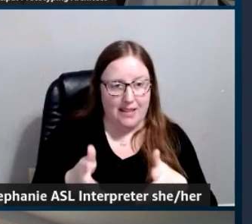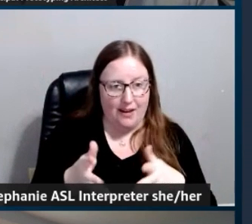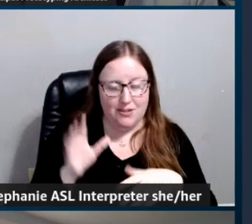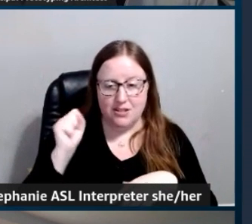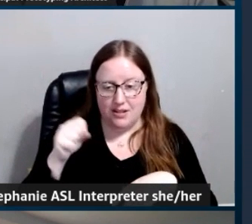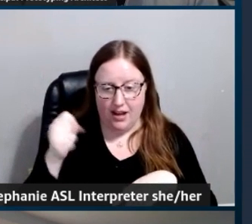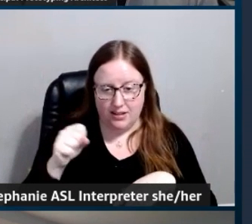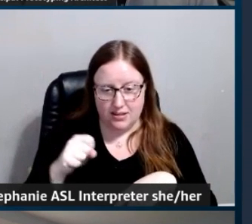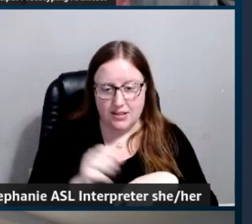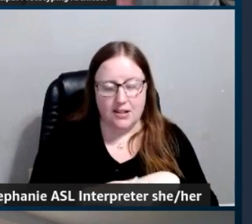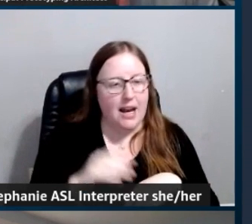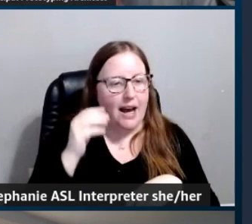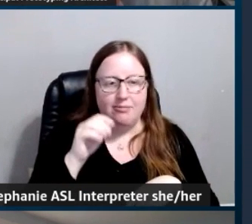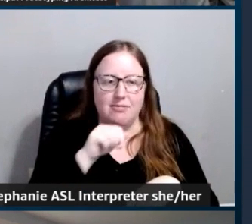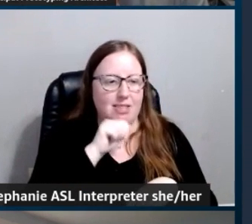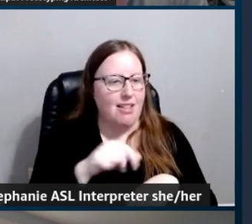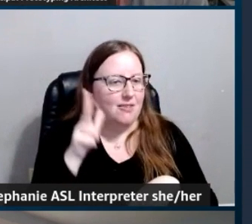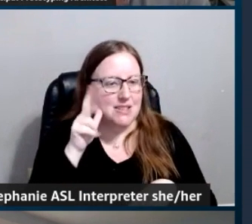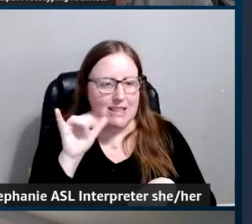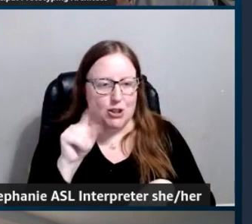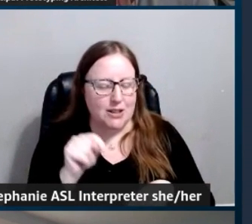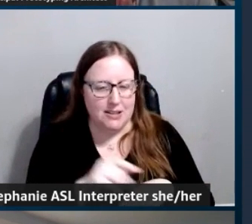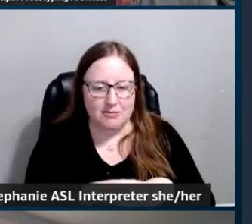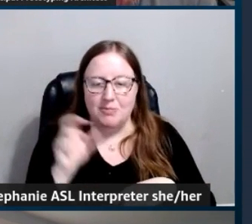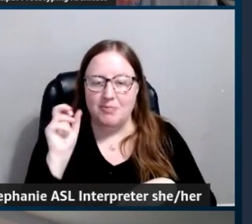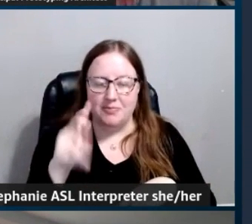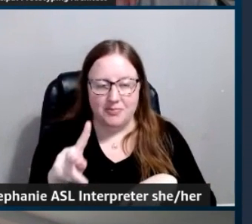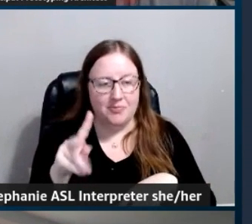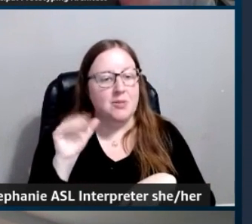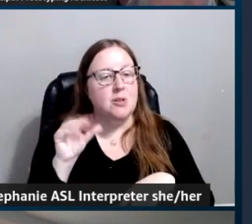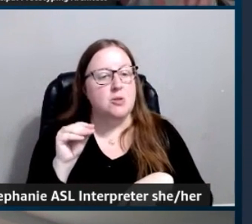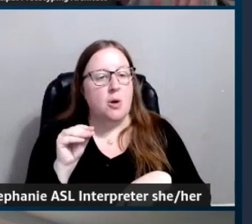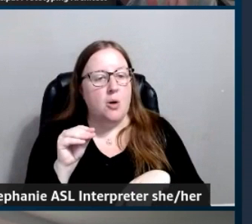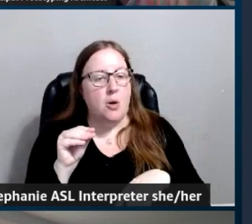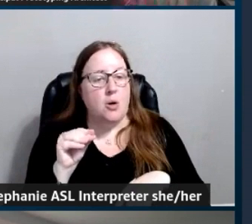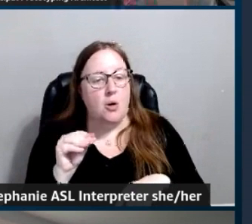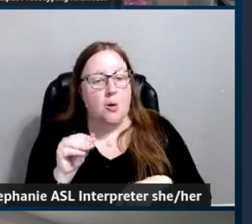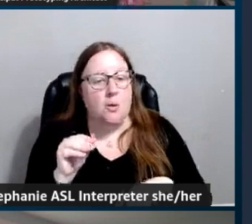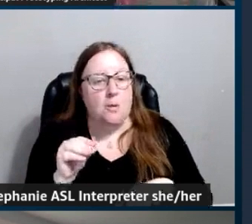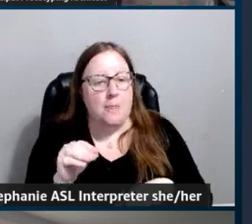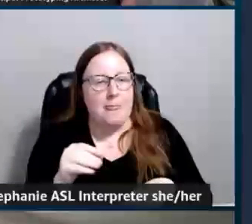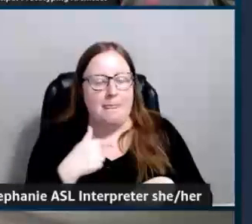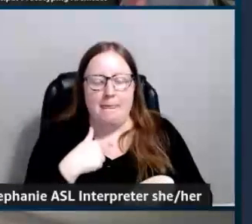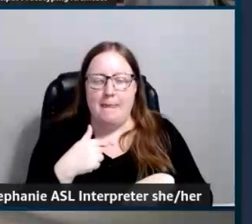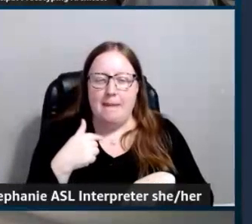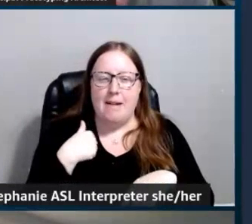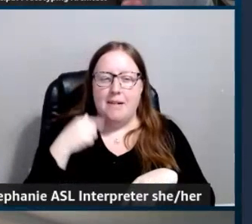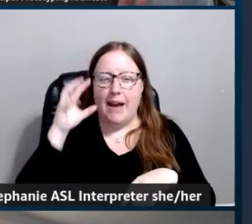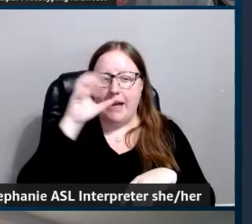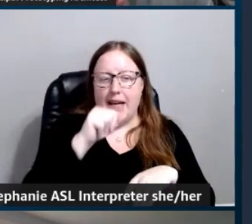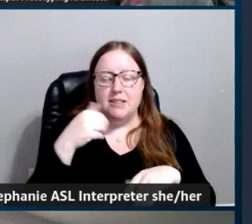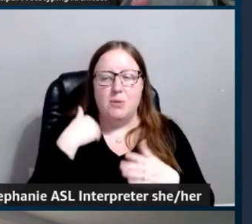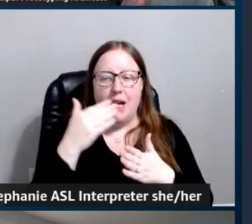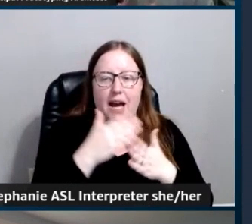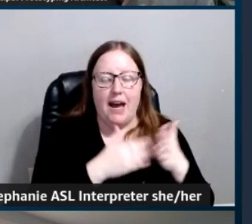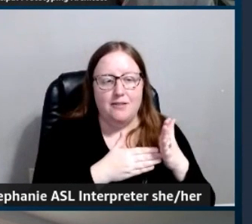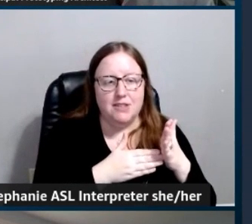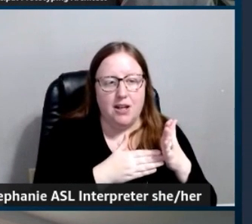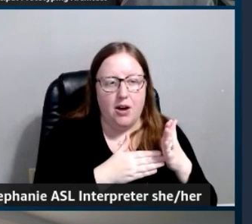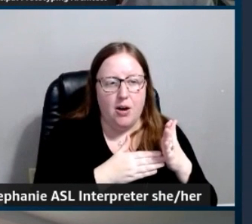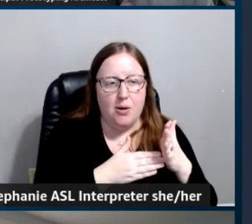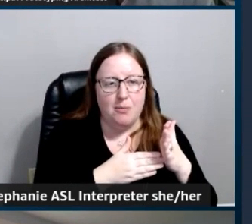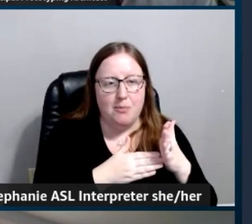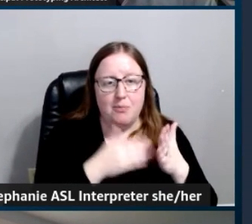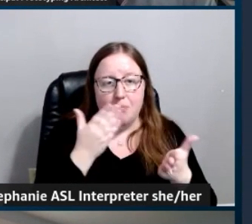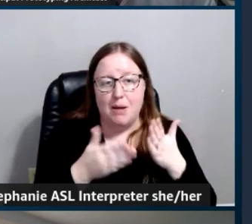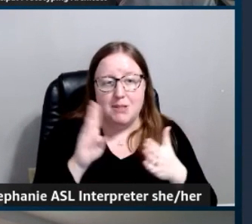left. I'd love to hear it. Let's do it, right? So I'm willing to guess we have some, Web 3.0, maybe